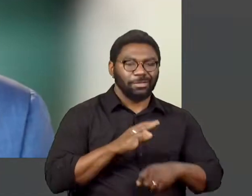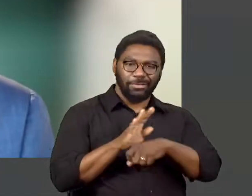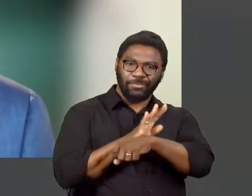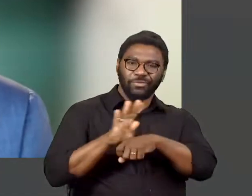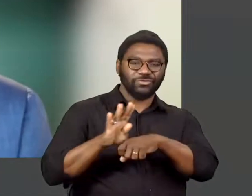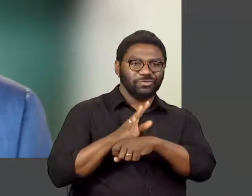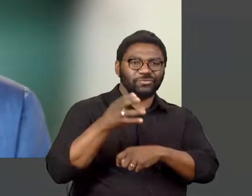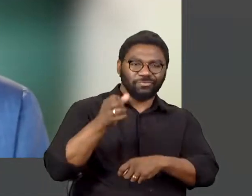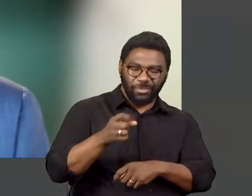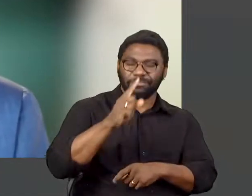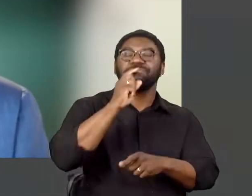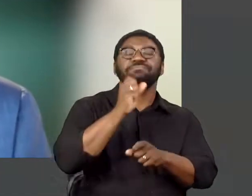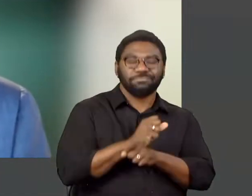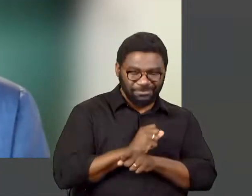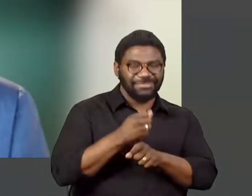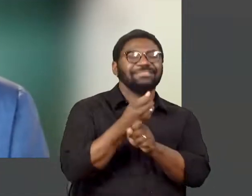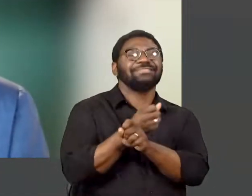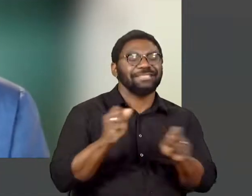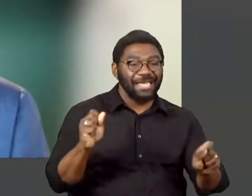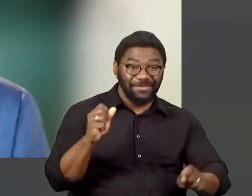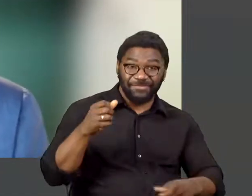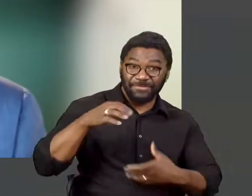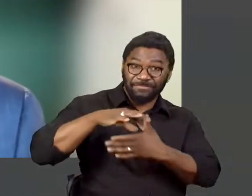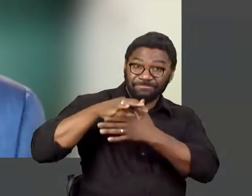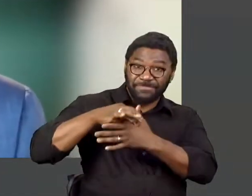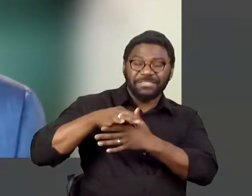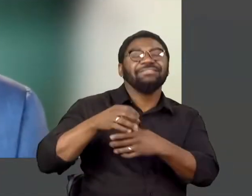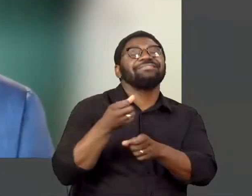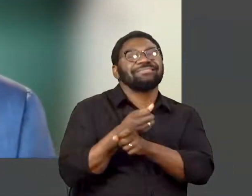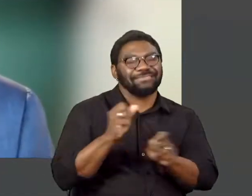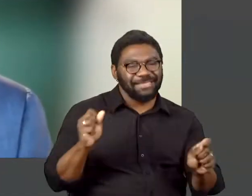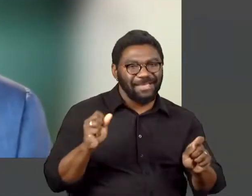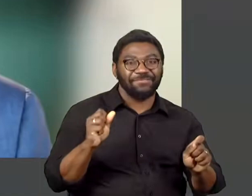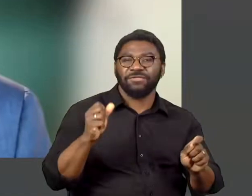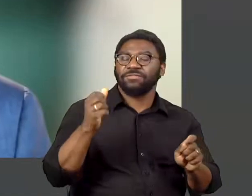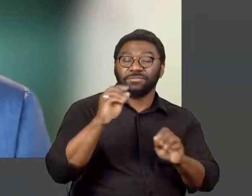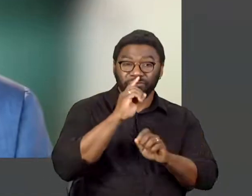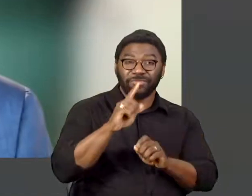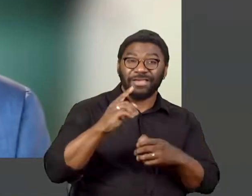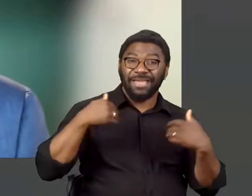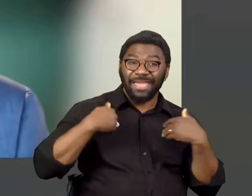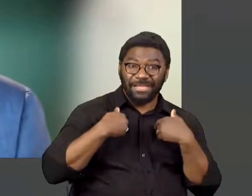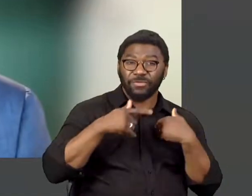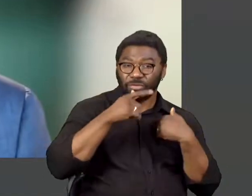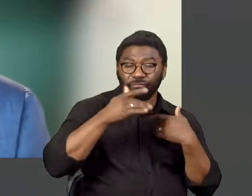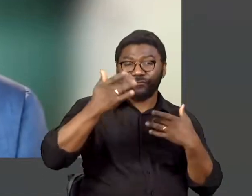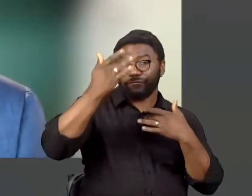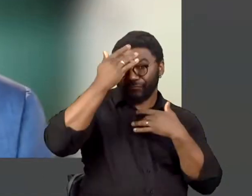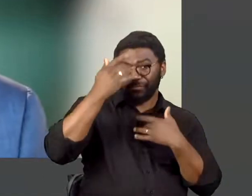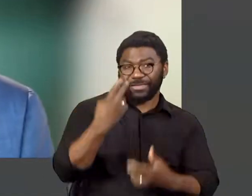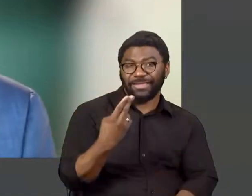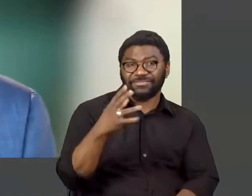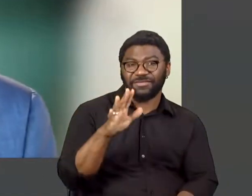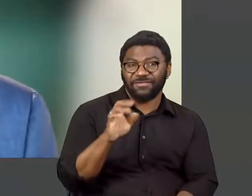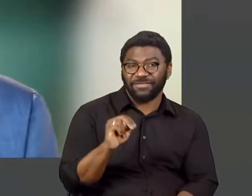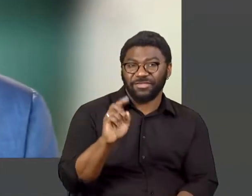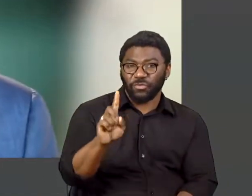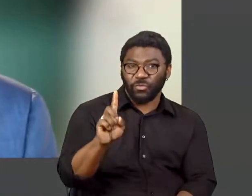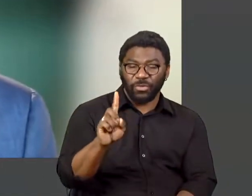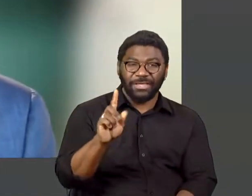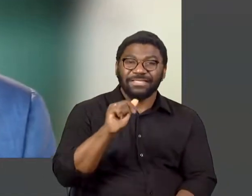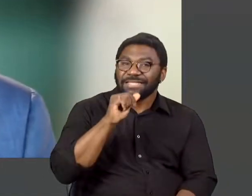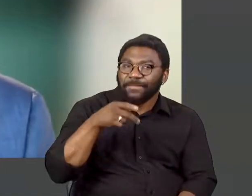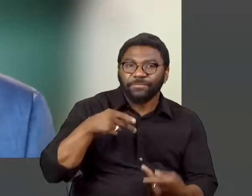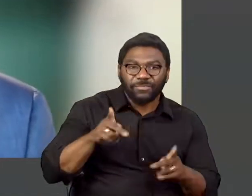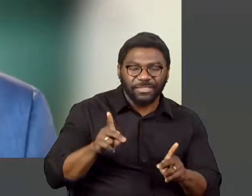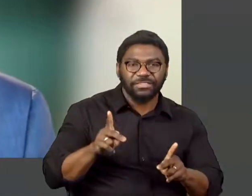safe. At no time are animals that are sick from H5N1 or any other animal disease permitted to enter into our food